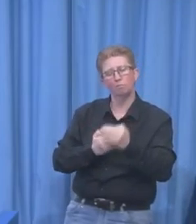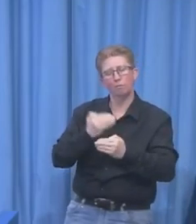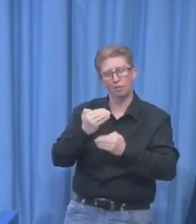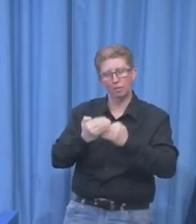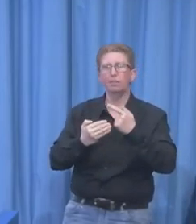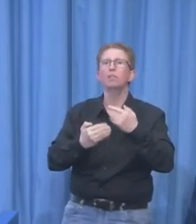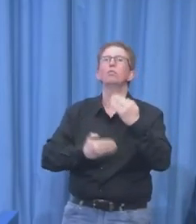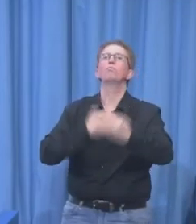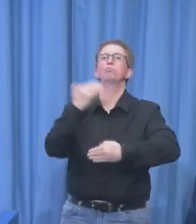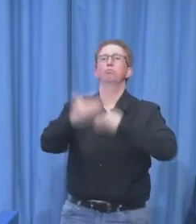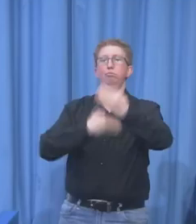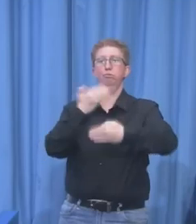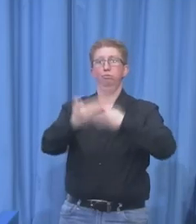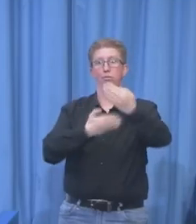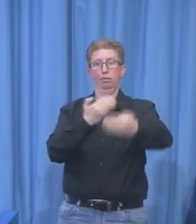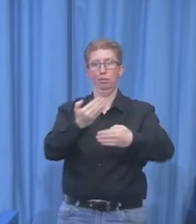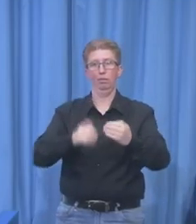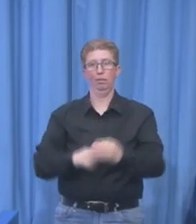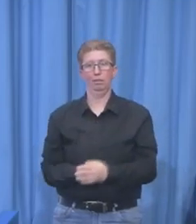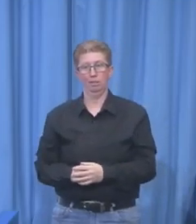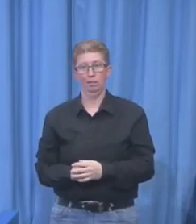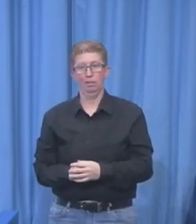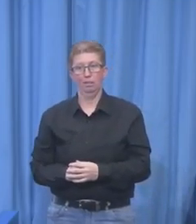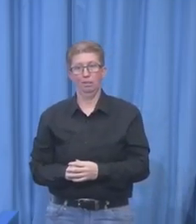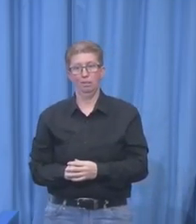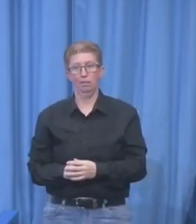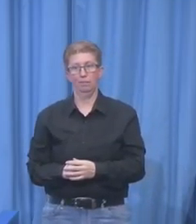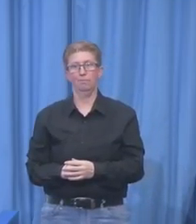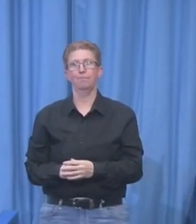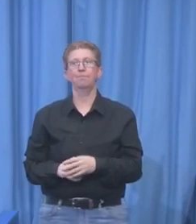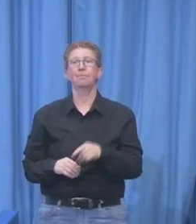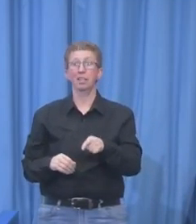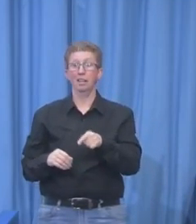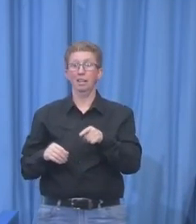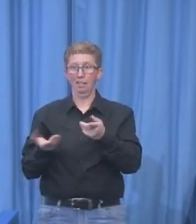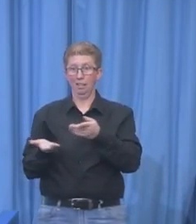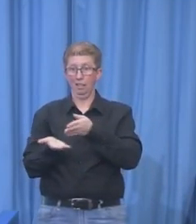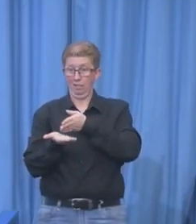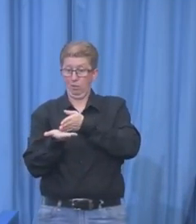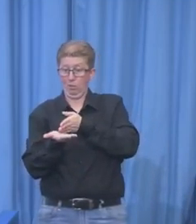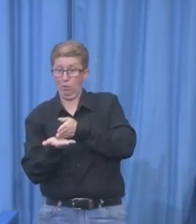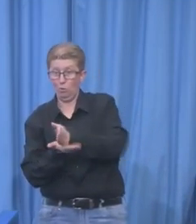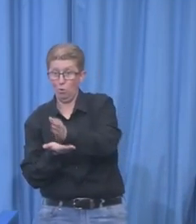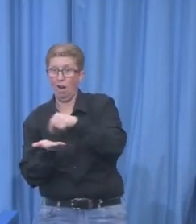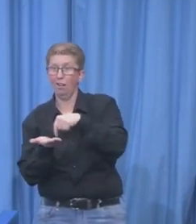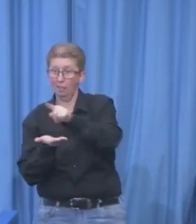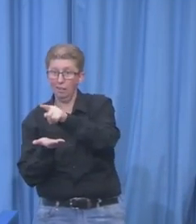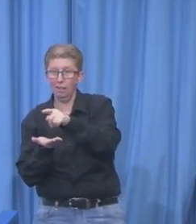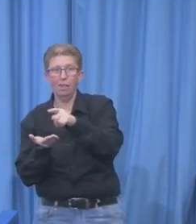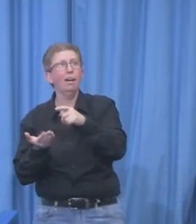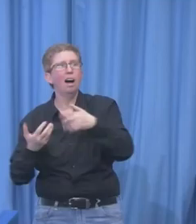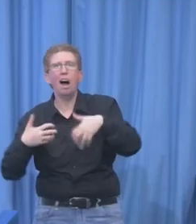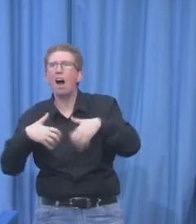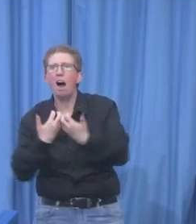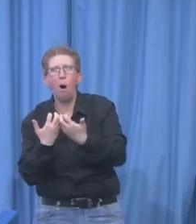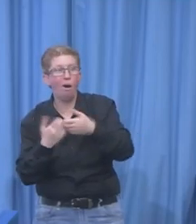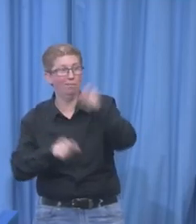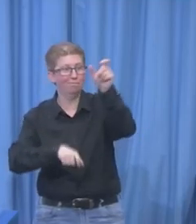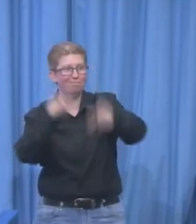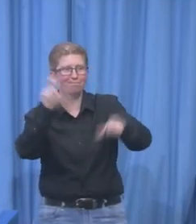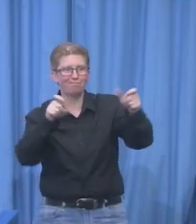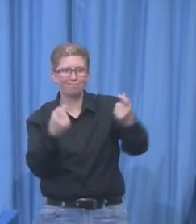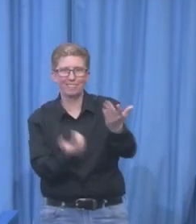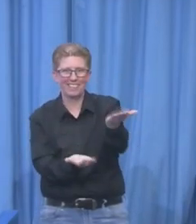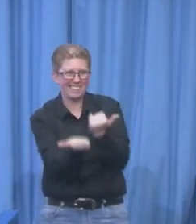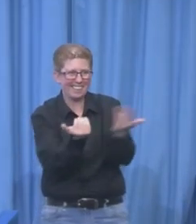The recruitment is very, it's not a simple thing to do. The classification text, they're not matched and